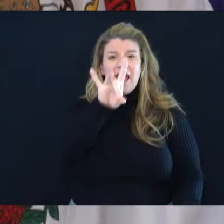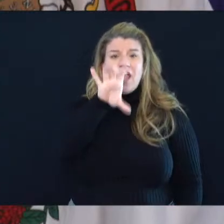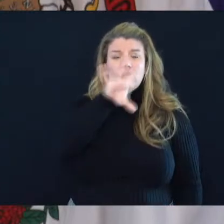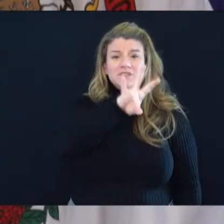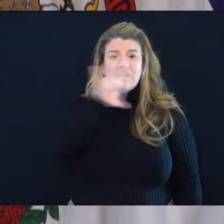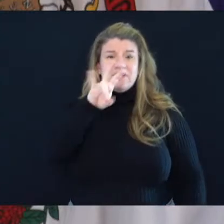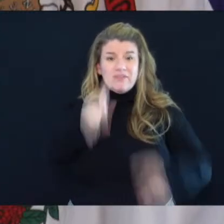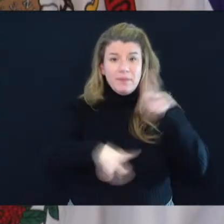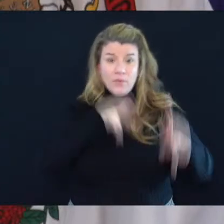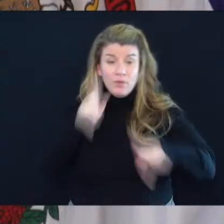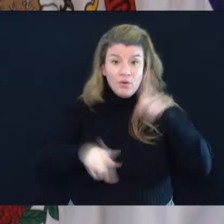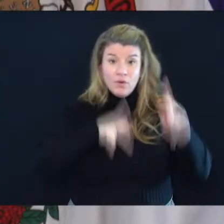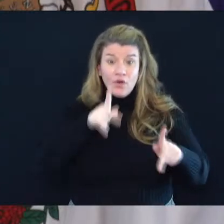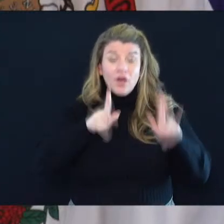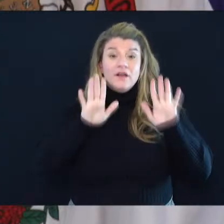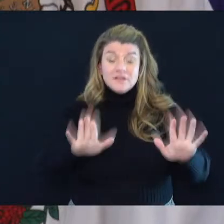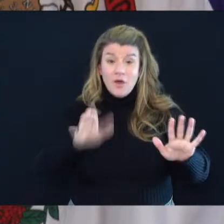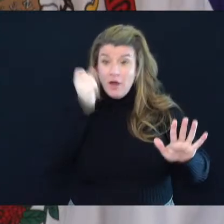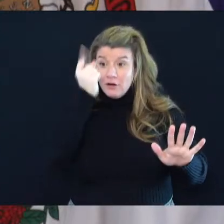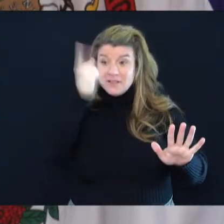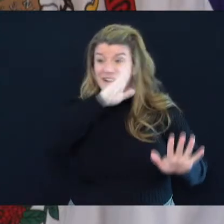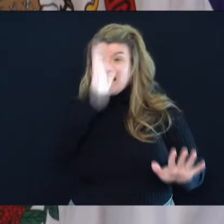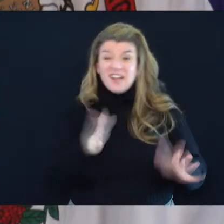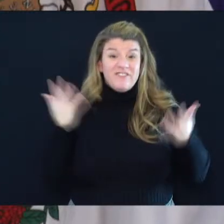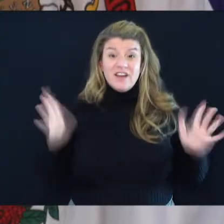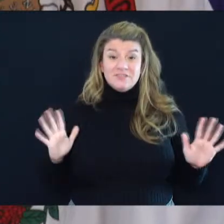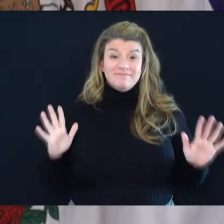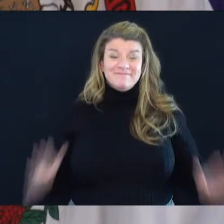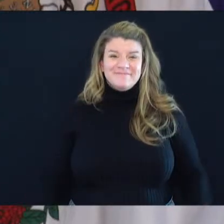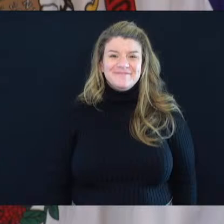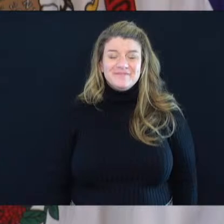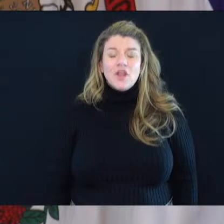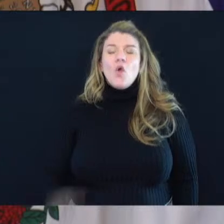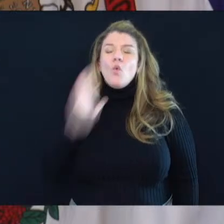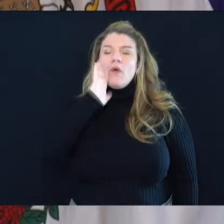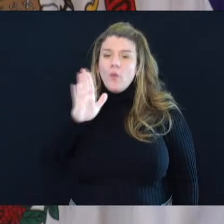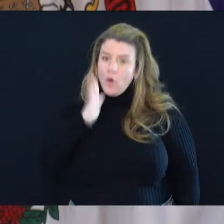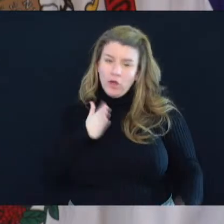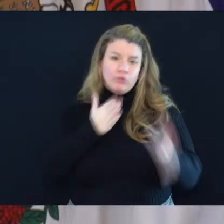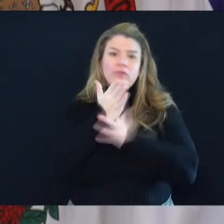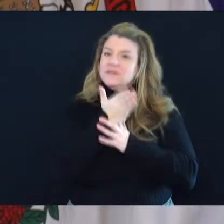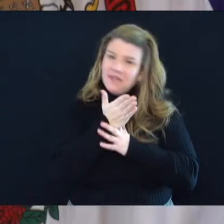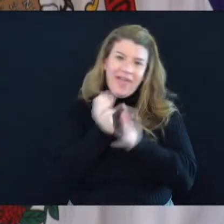5,877 folks. So nevertheless, that's all I've got. We're going to get through this, West